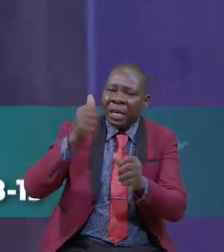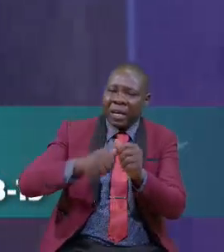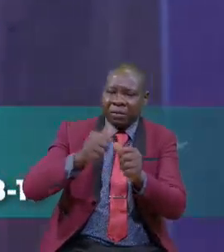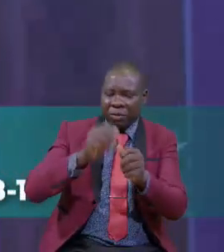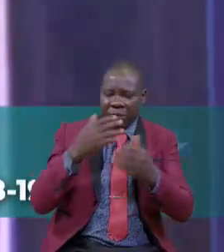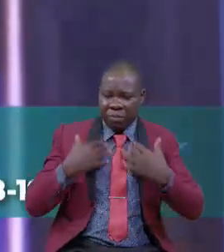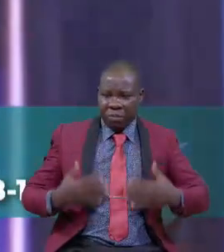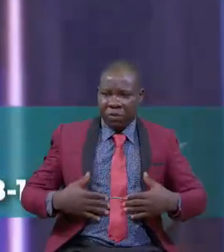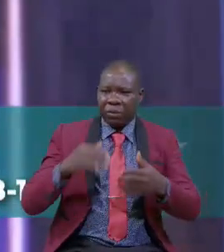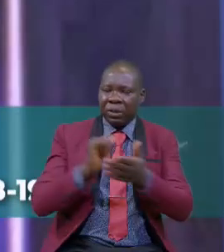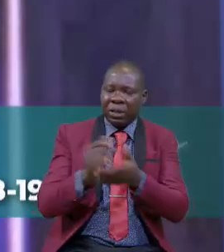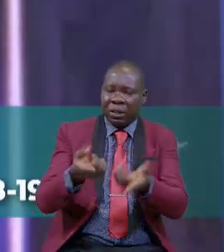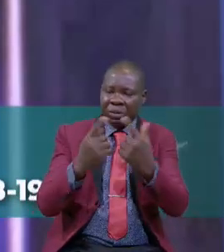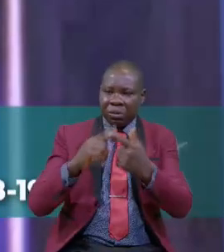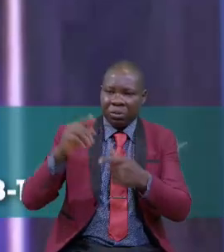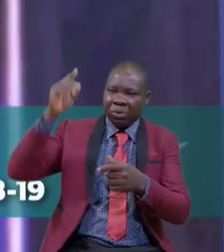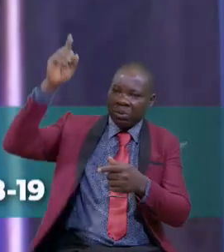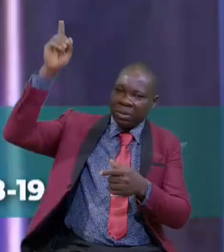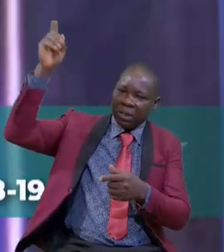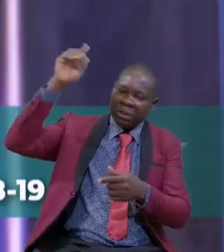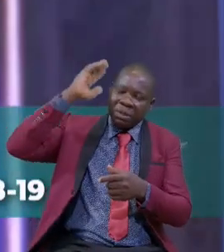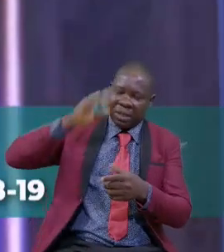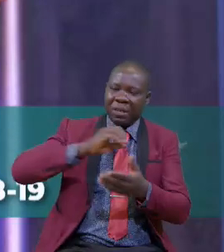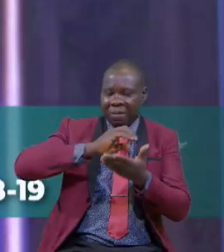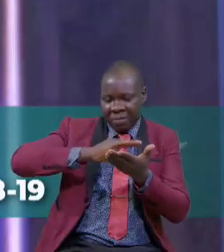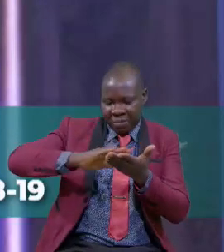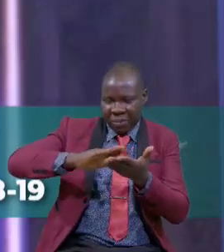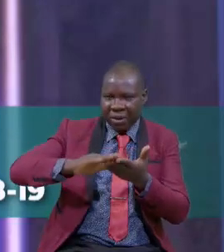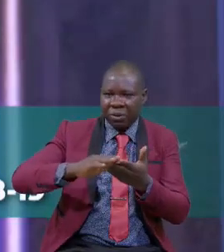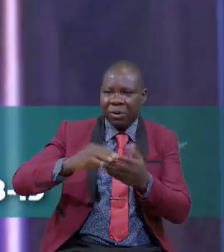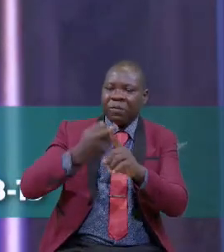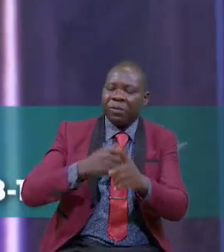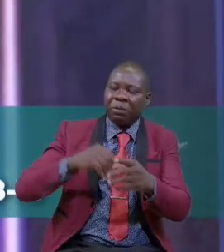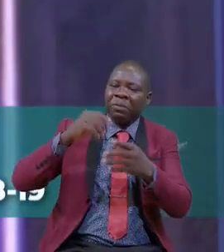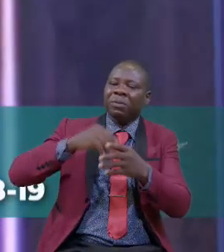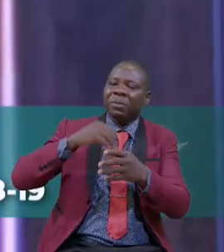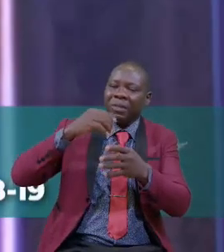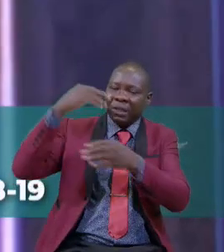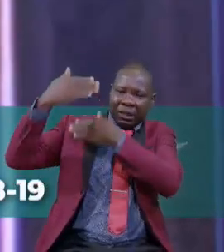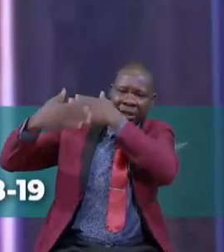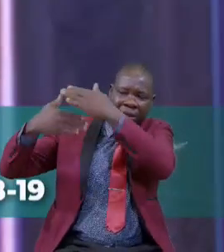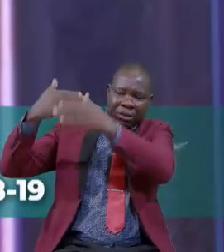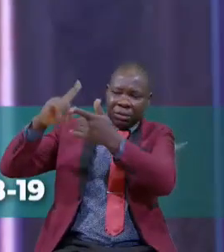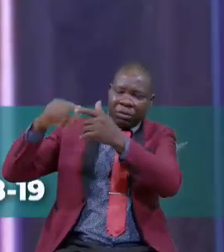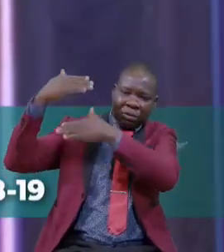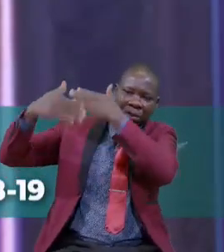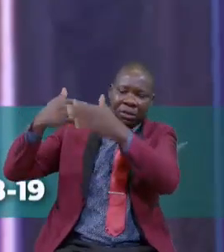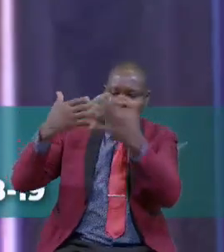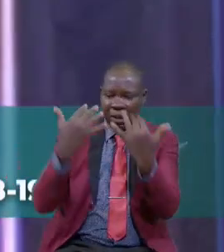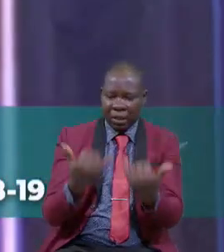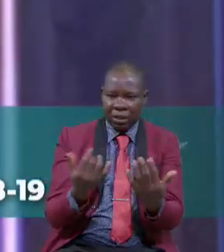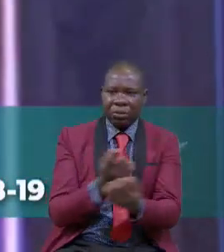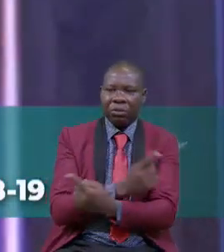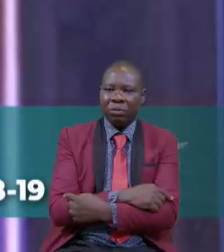the end of the world. And here we are today. He's still a pardoning God. And he does that